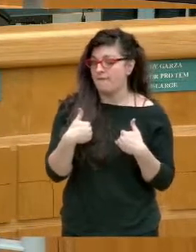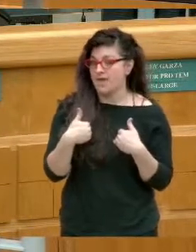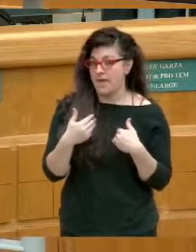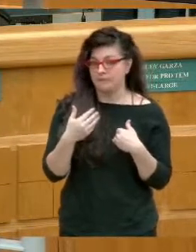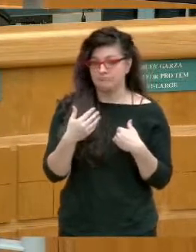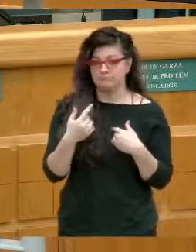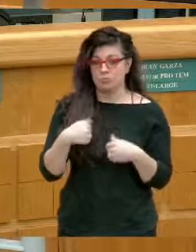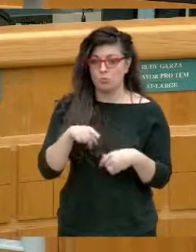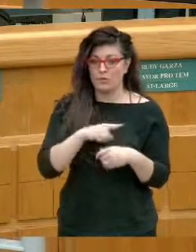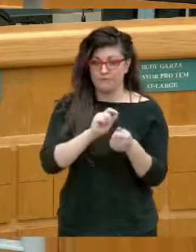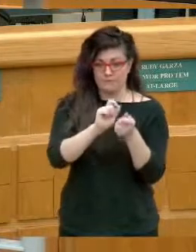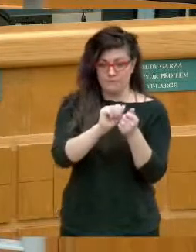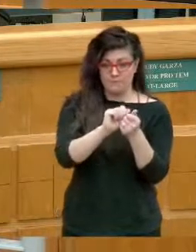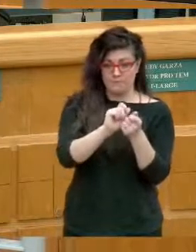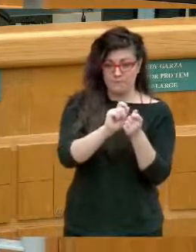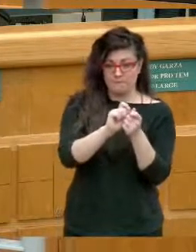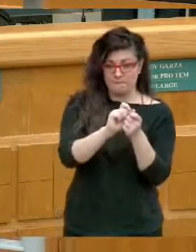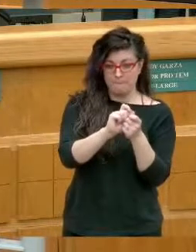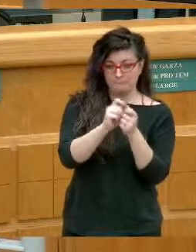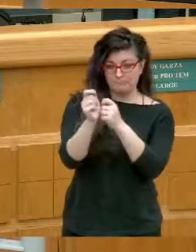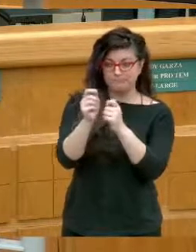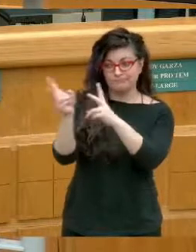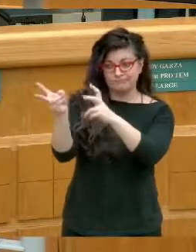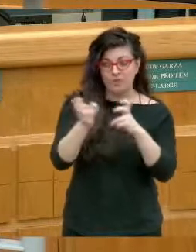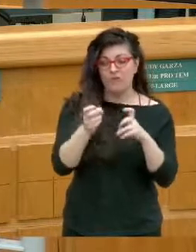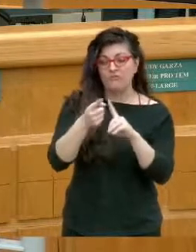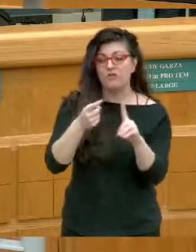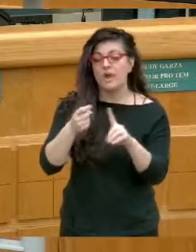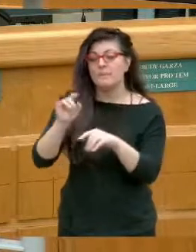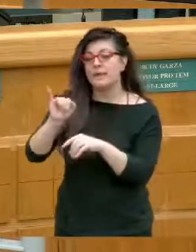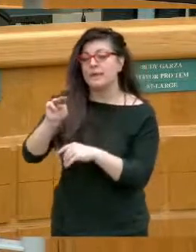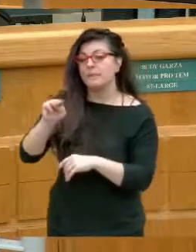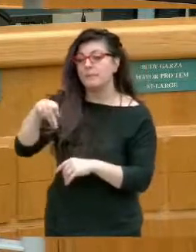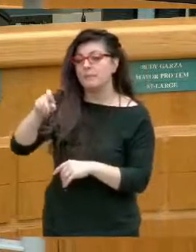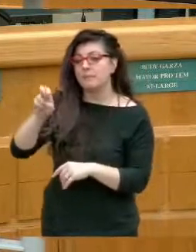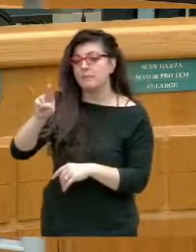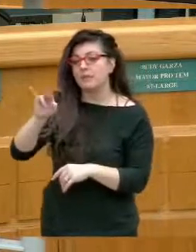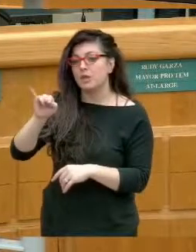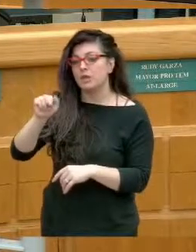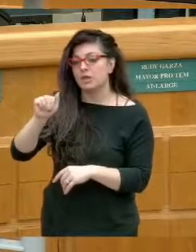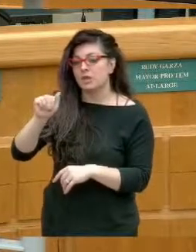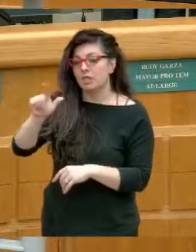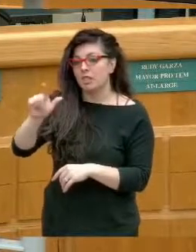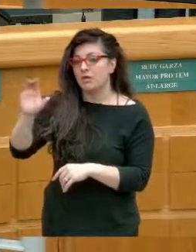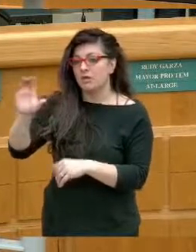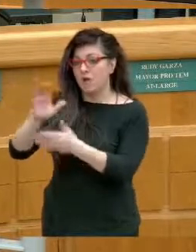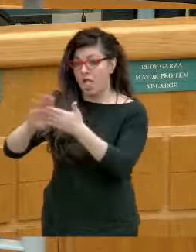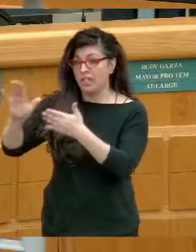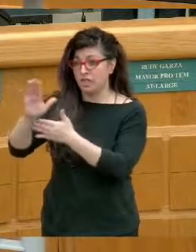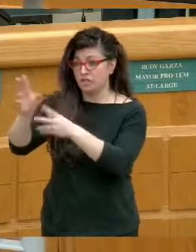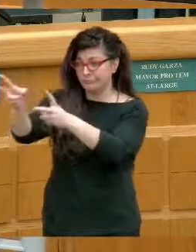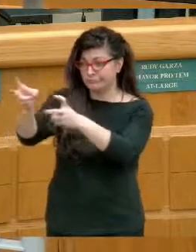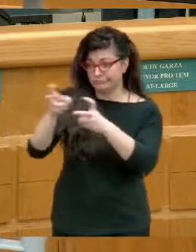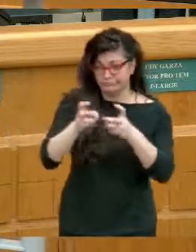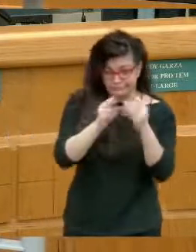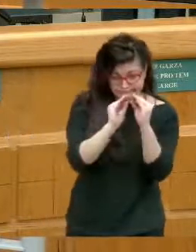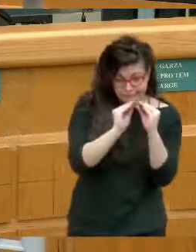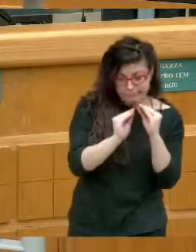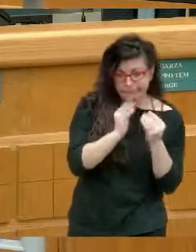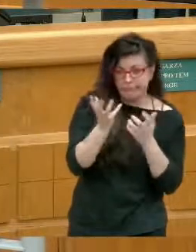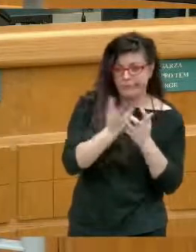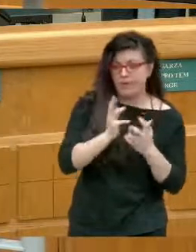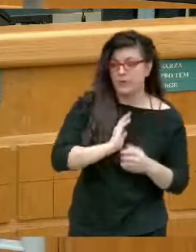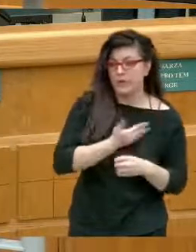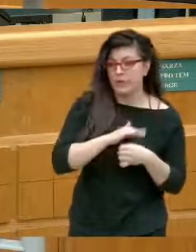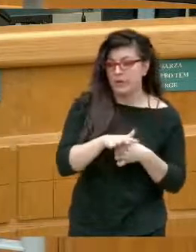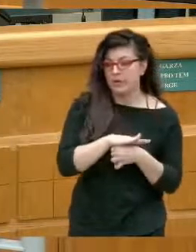from Imperial College and has been vetted in open source community. So that gives you an